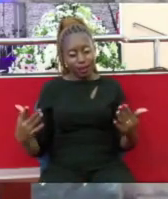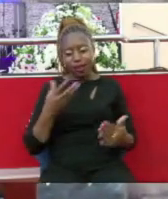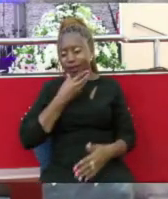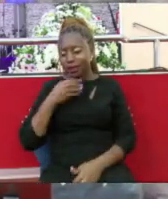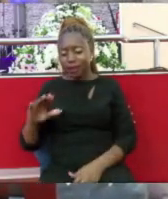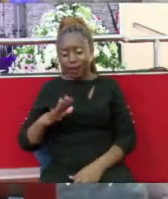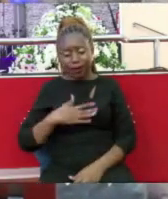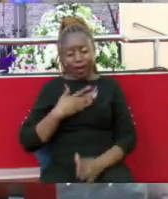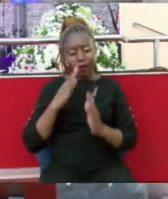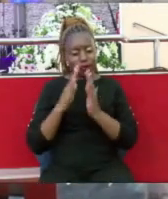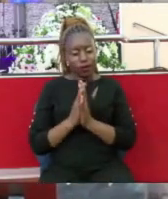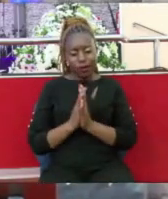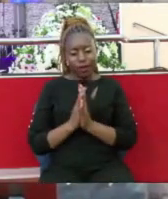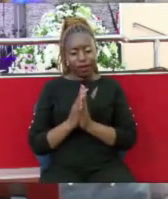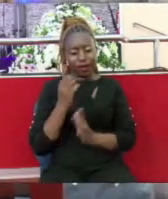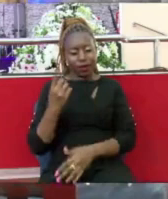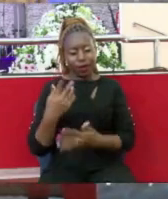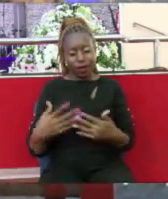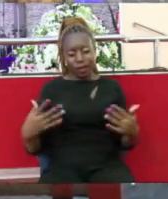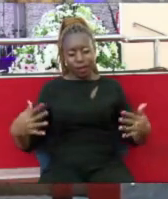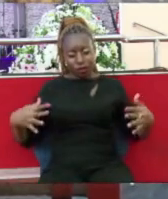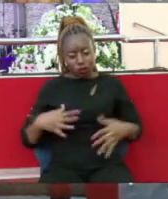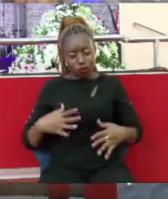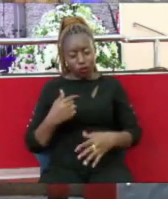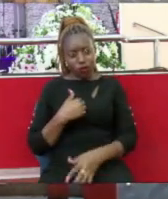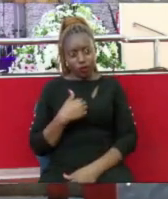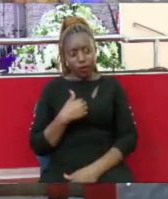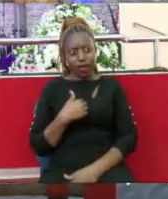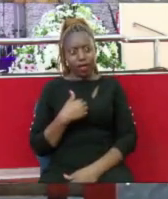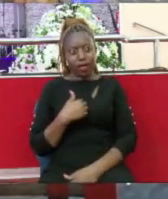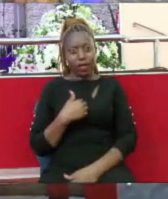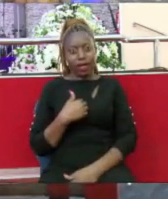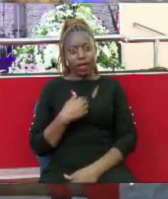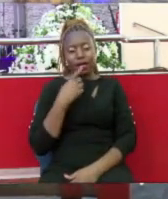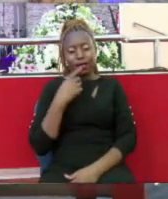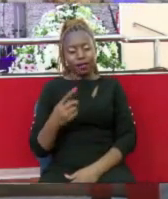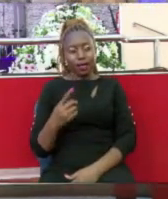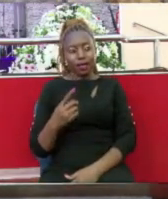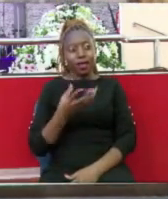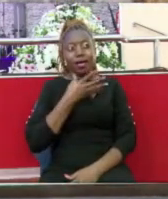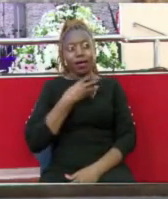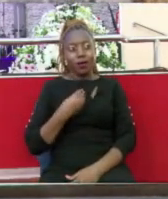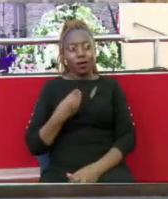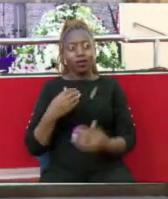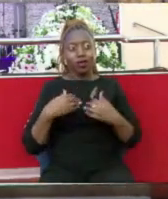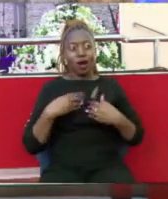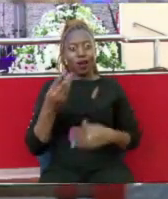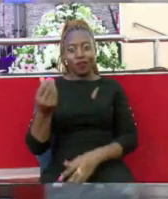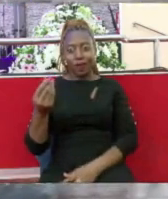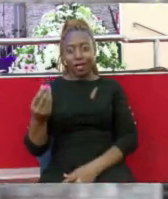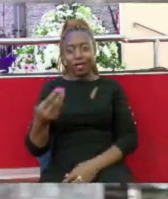me, he prayed that I will have money to buy his brother a Mercedes-Benz.